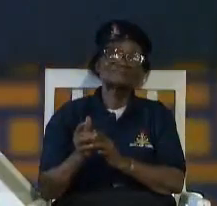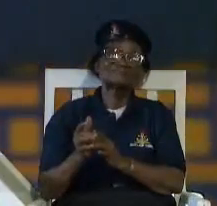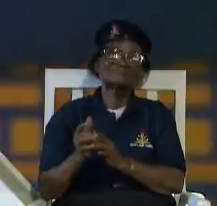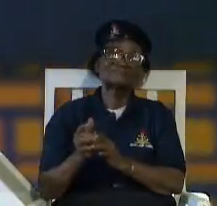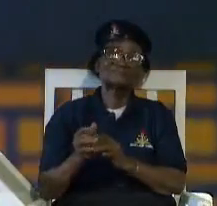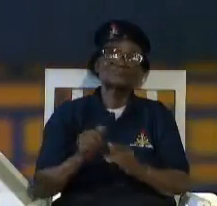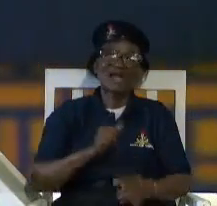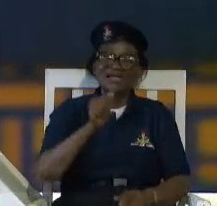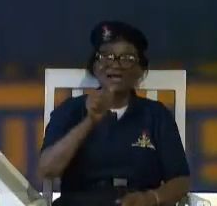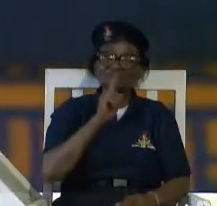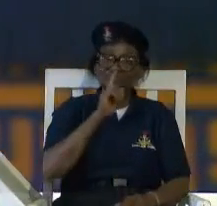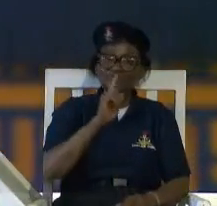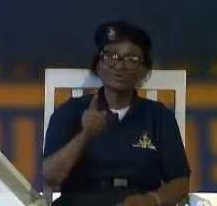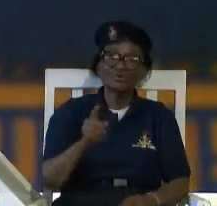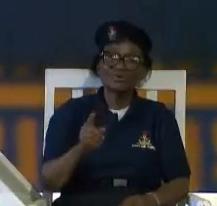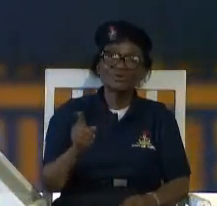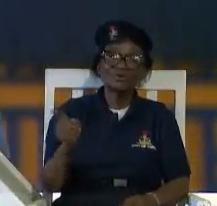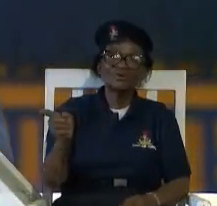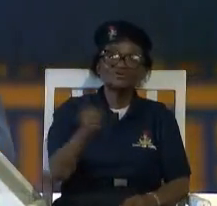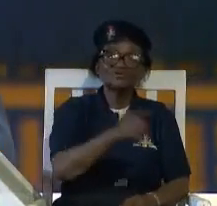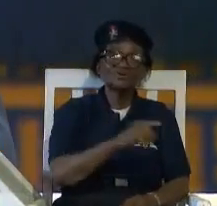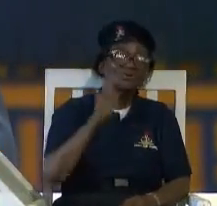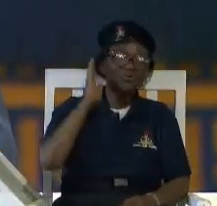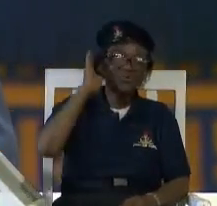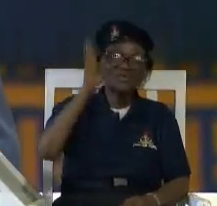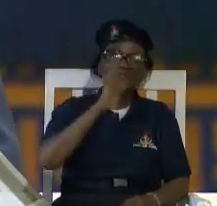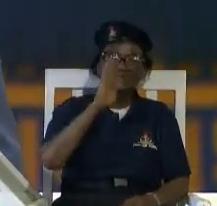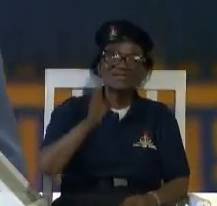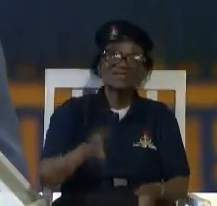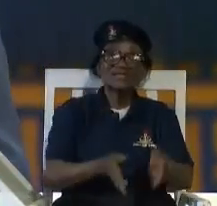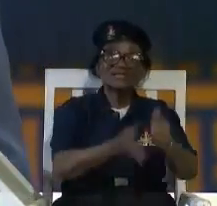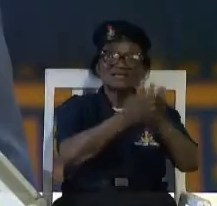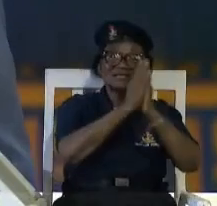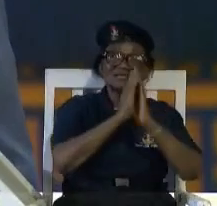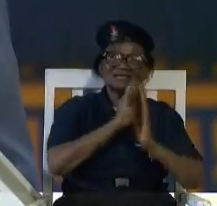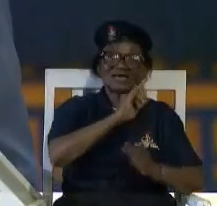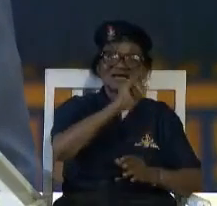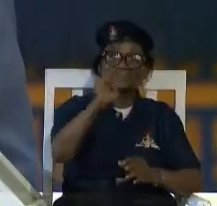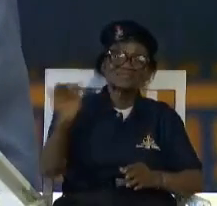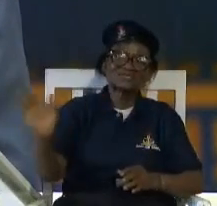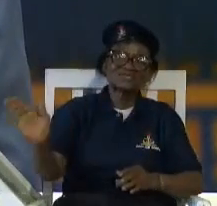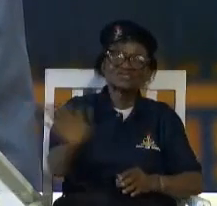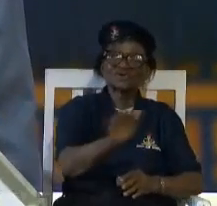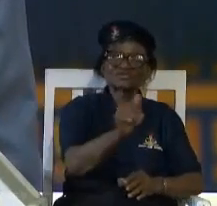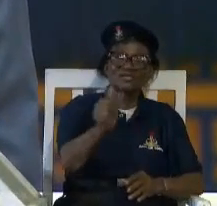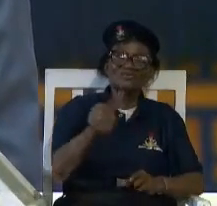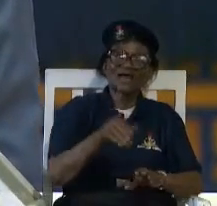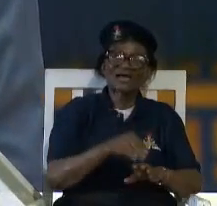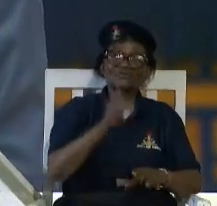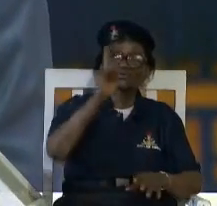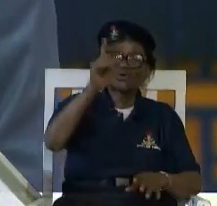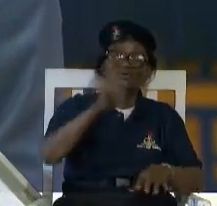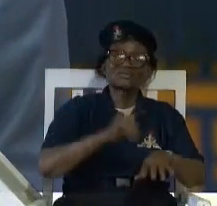I'm sure you will be asking yourself, or you ask yourself at one time or the other,